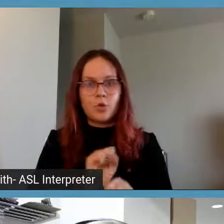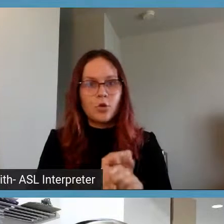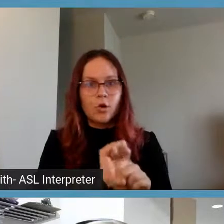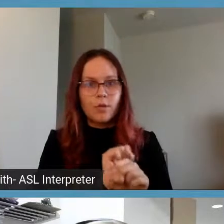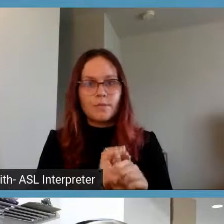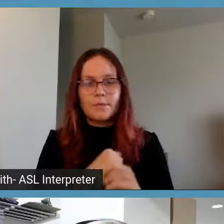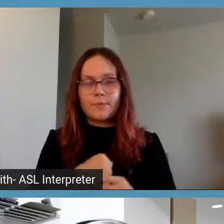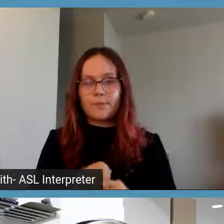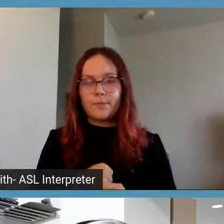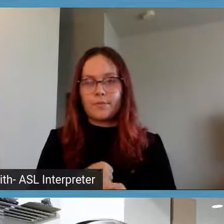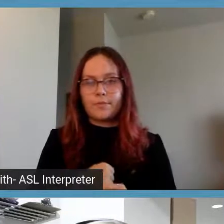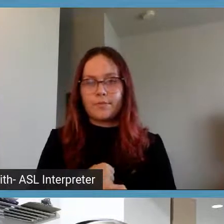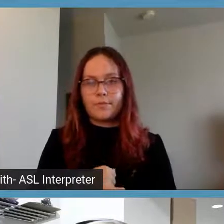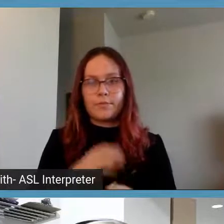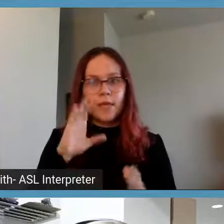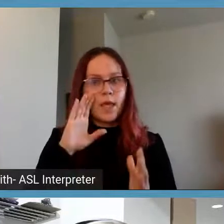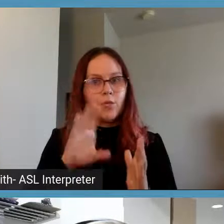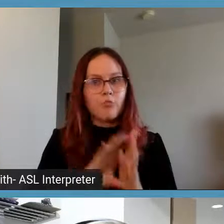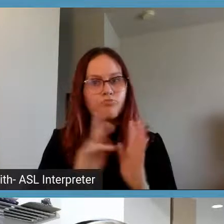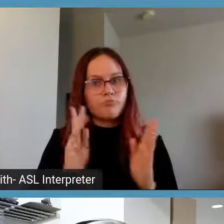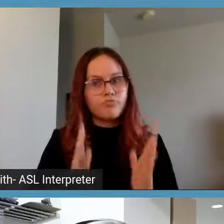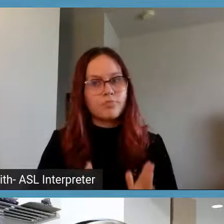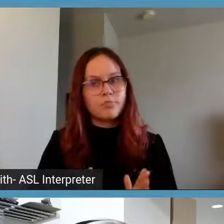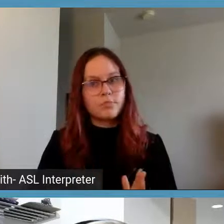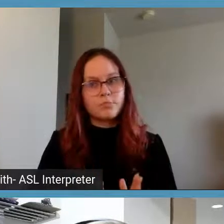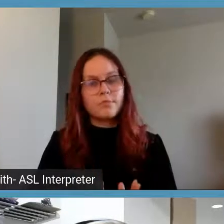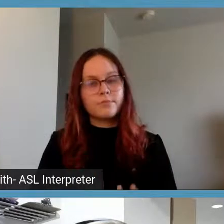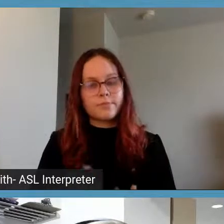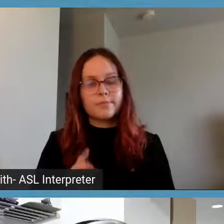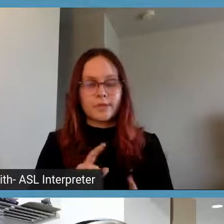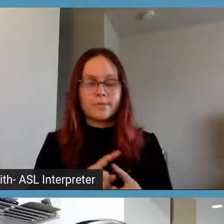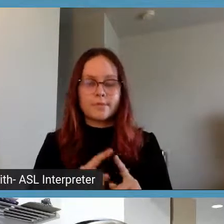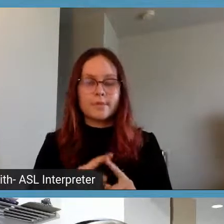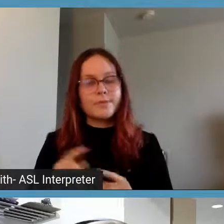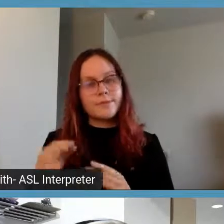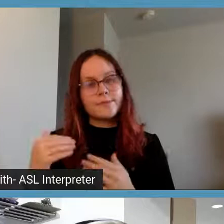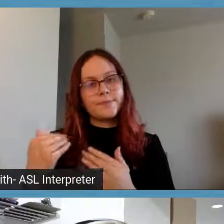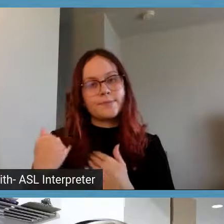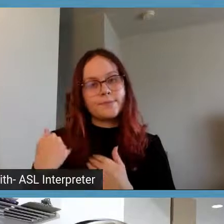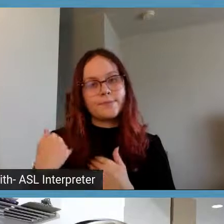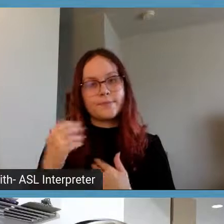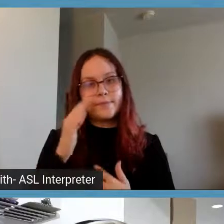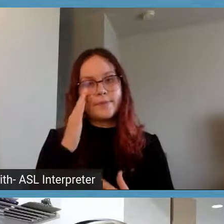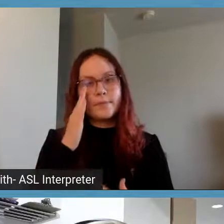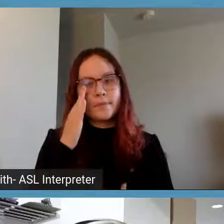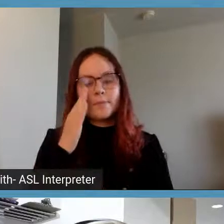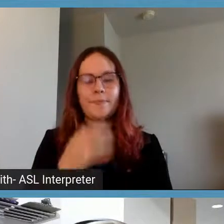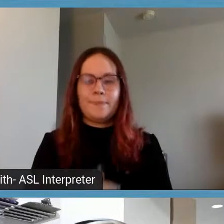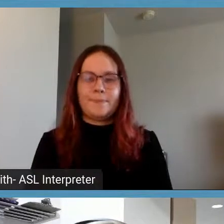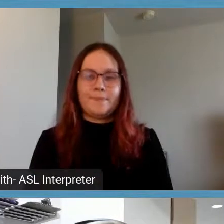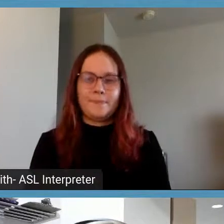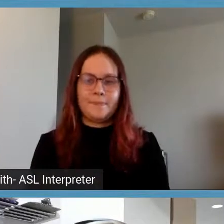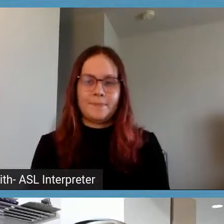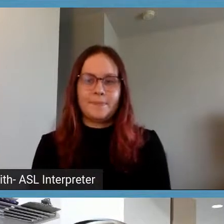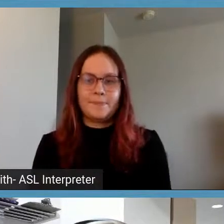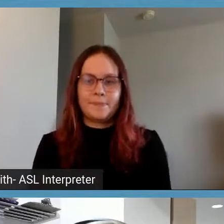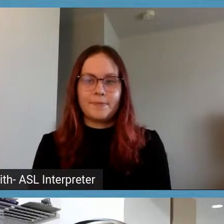a videographer and a photographer on site who are working together to record the program.